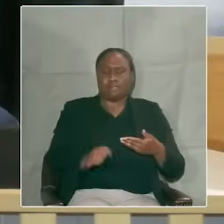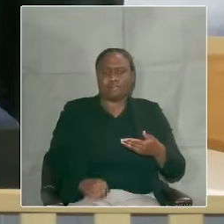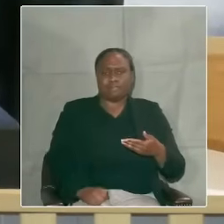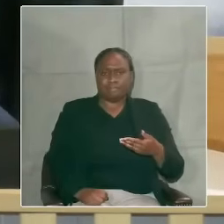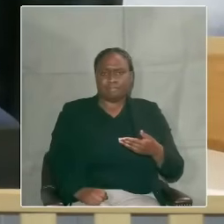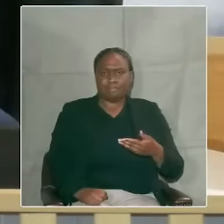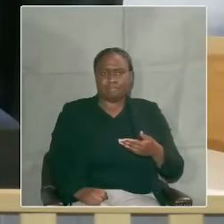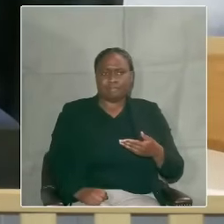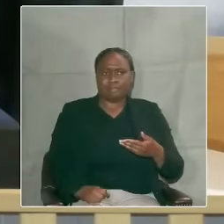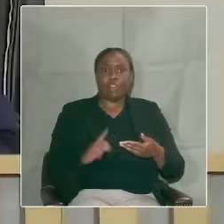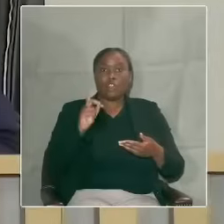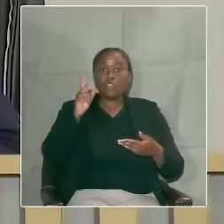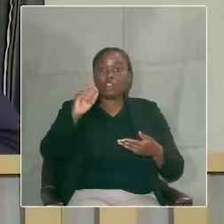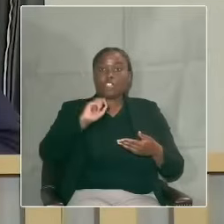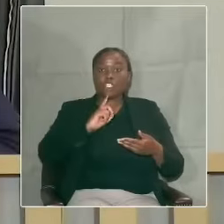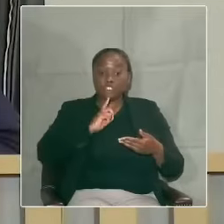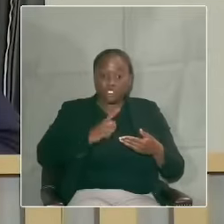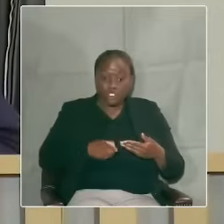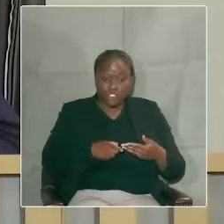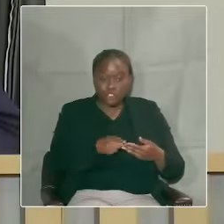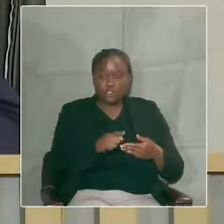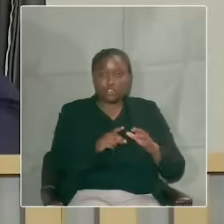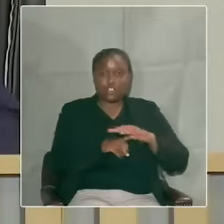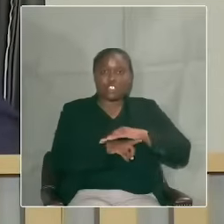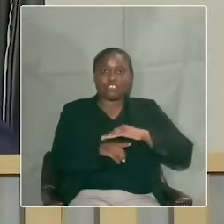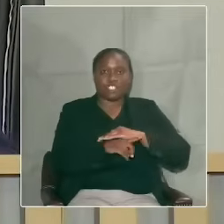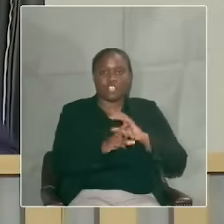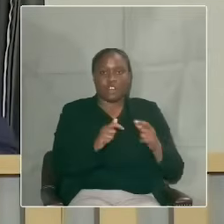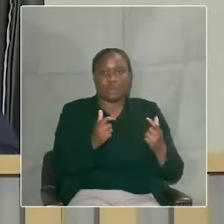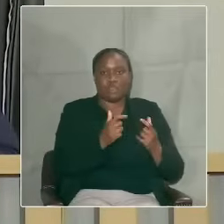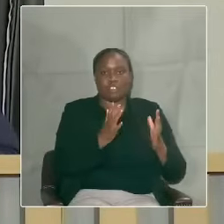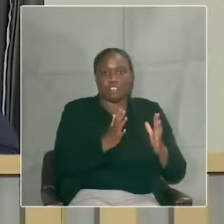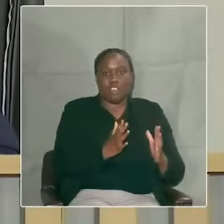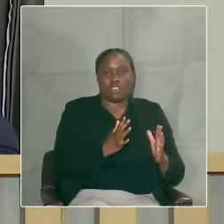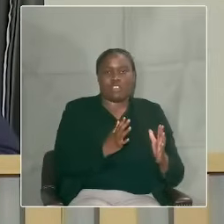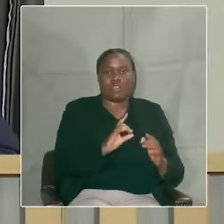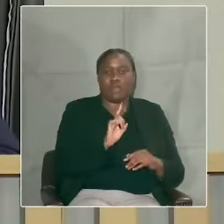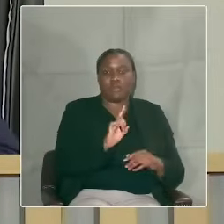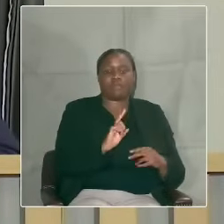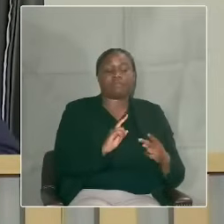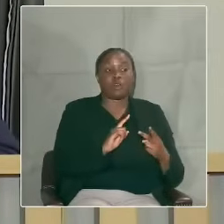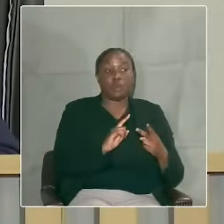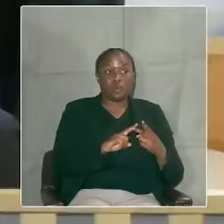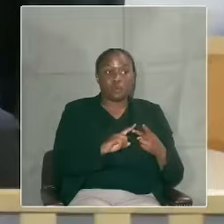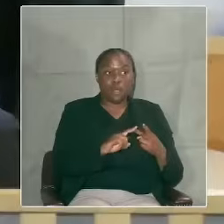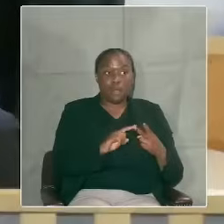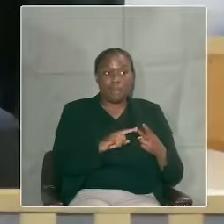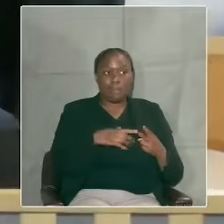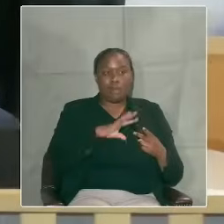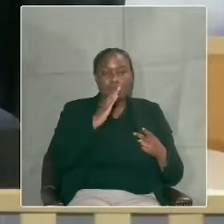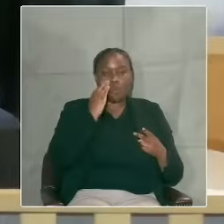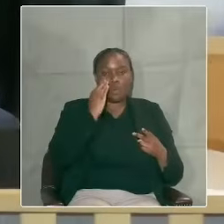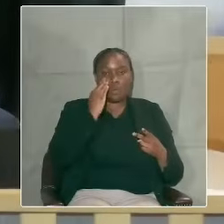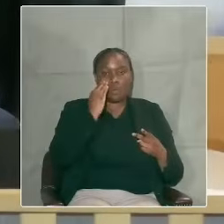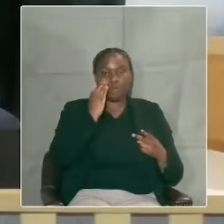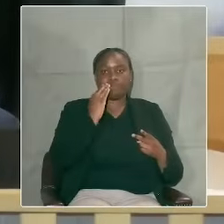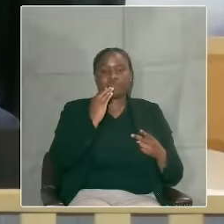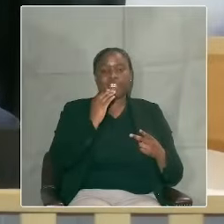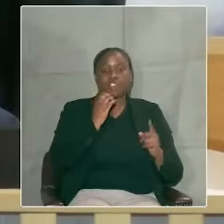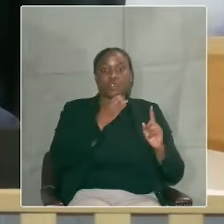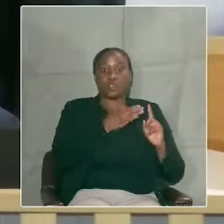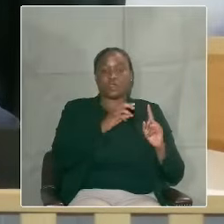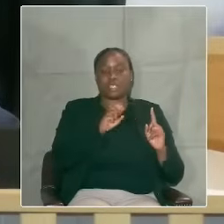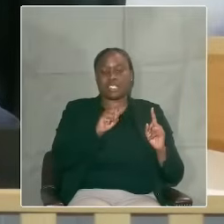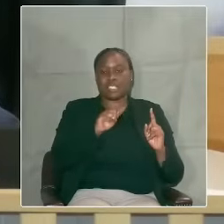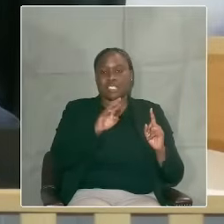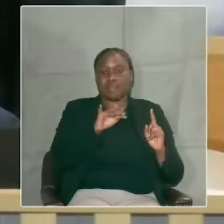your divisional commissioners? And I'm more interested specifically the instruction to Sibiya.